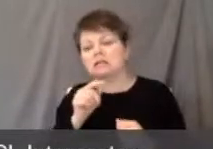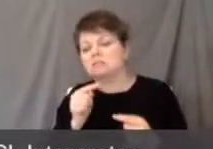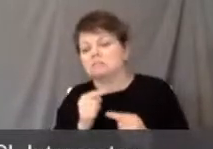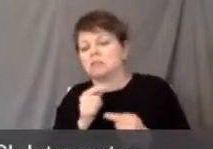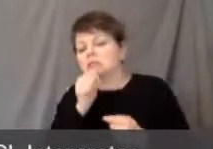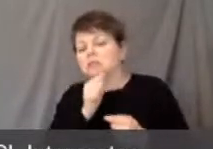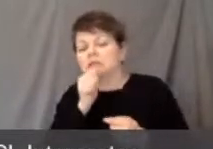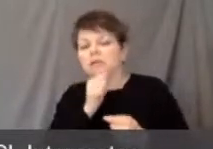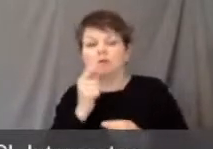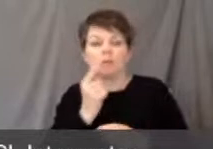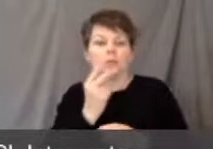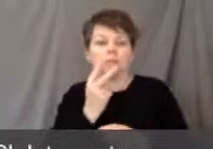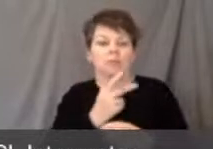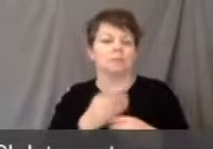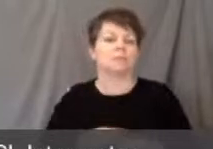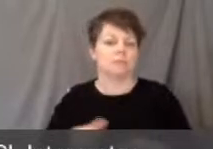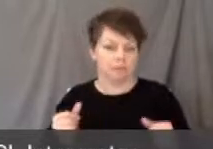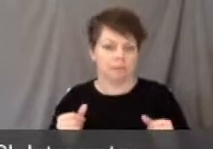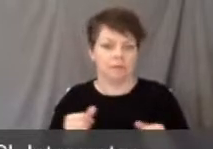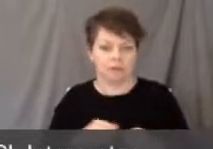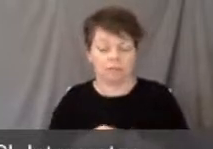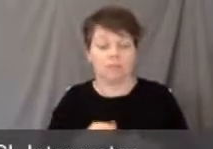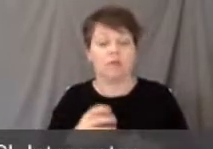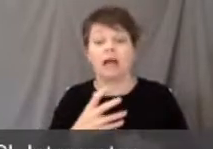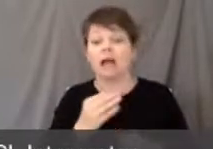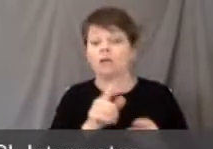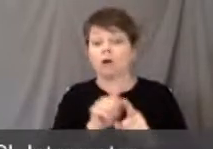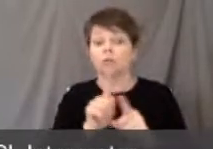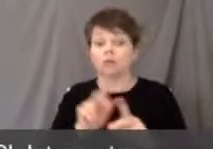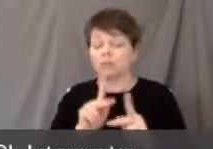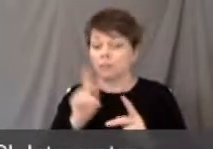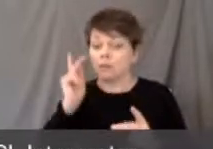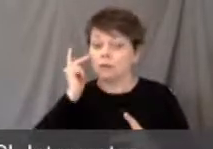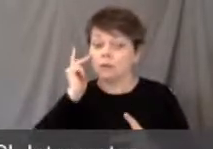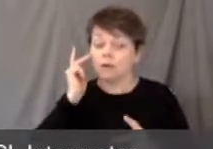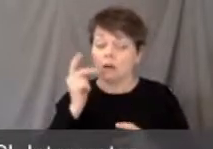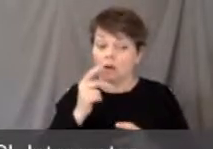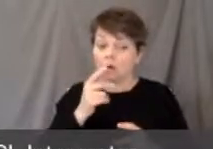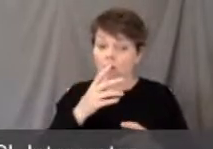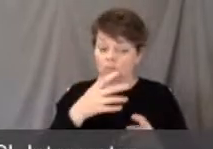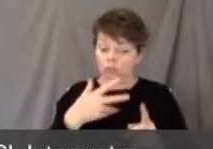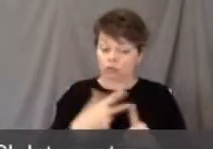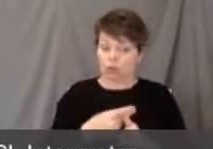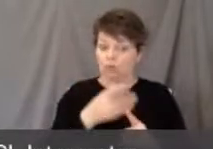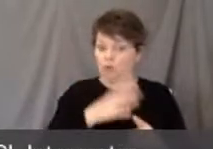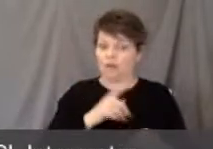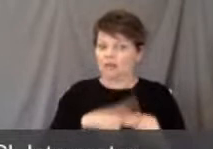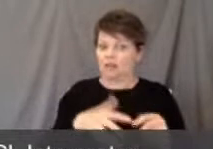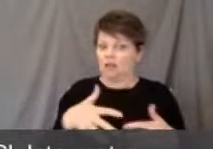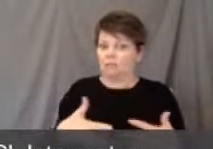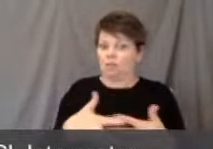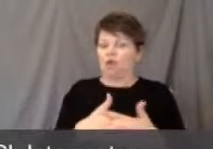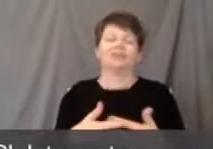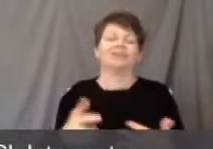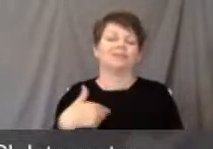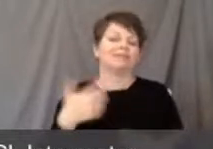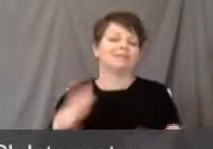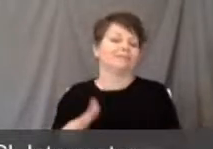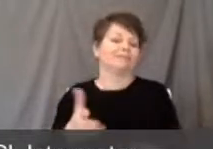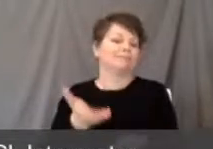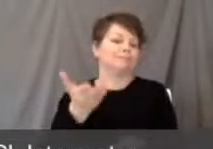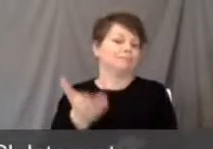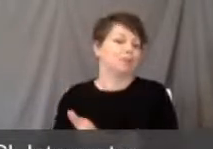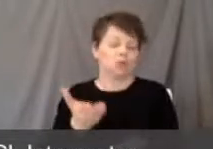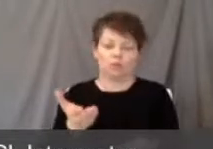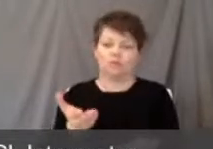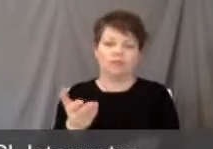days. And there's also concern that it could make women infertile. This has been thoroughly debunked. There's absolutely